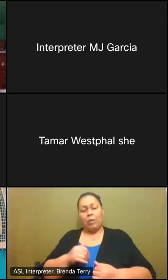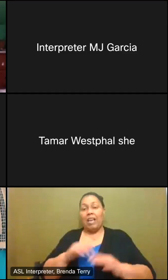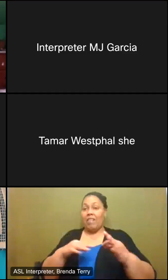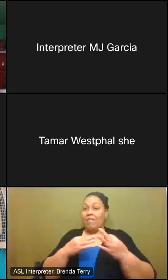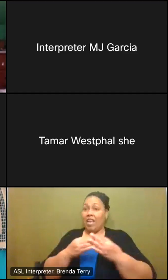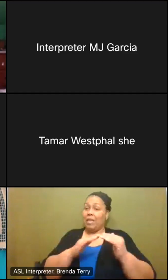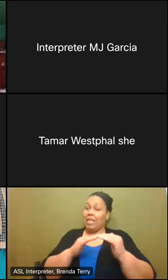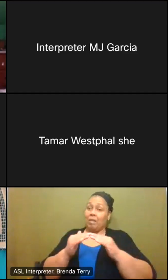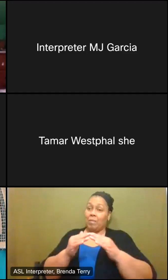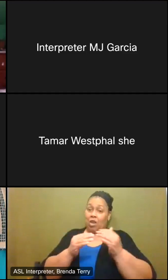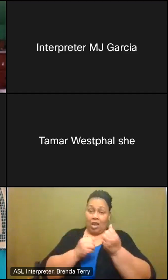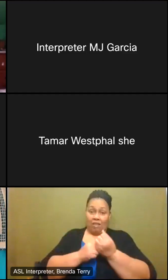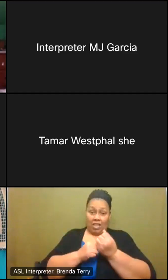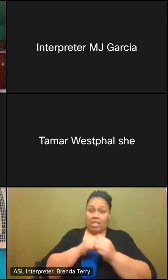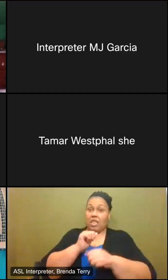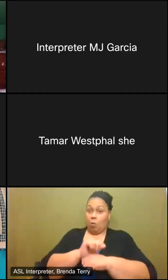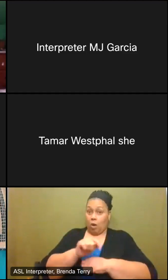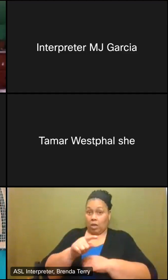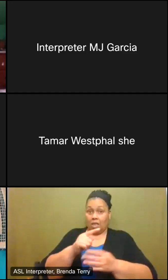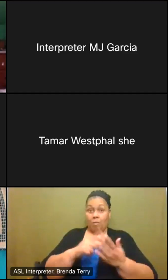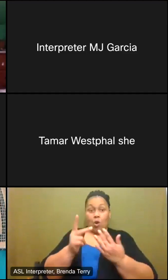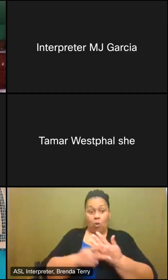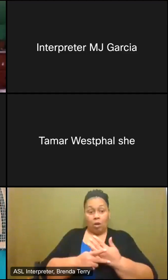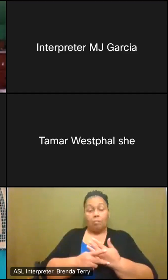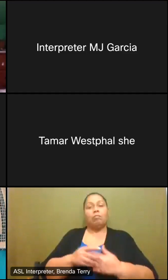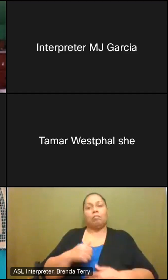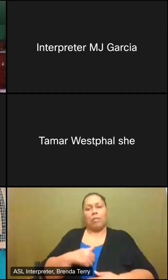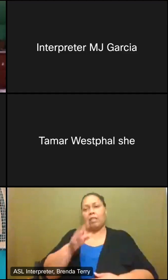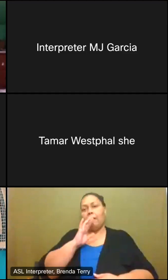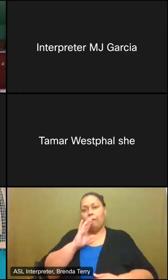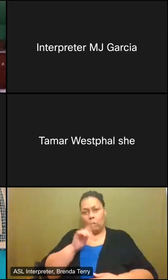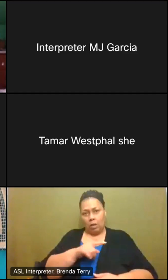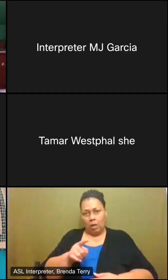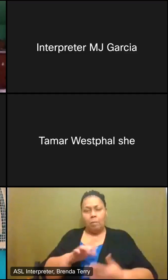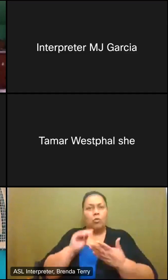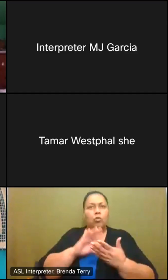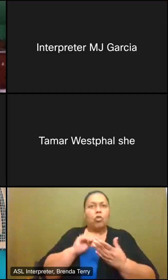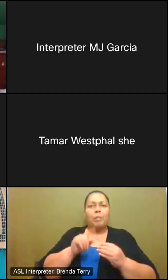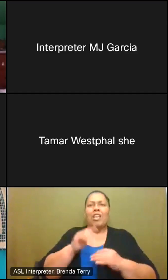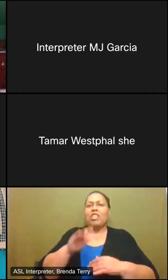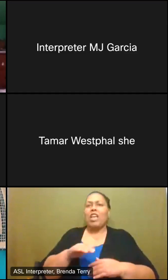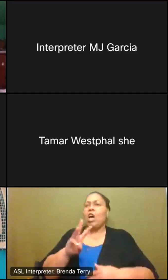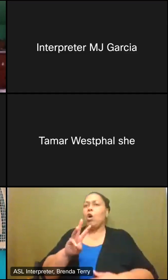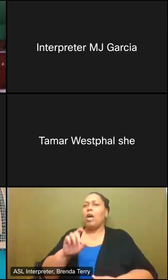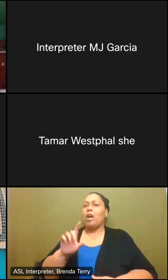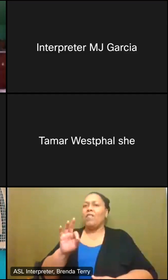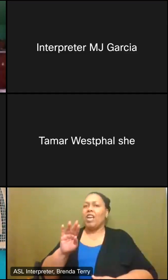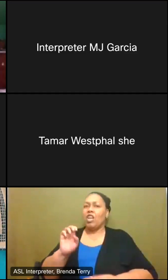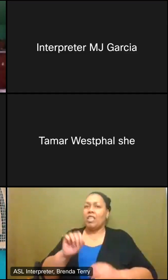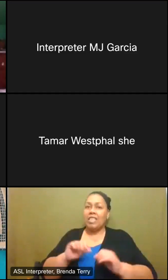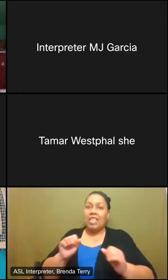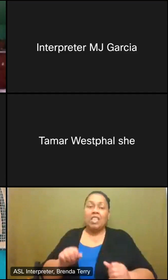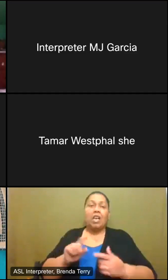program, and I would talk to them, and I learned more about the child welfare system. I learned more about how to find